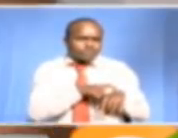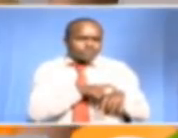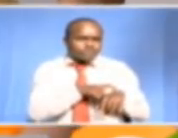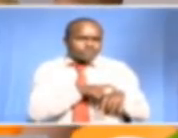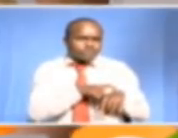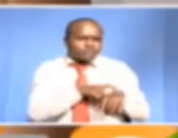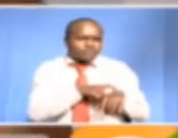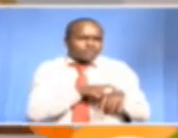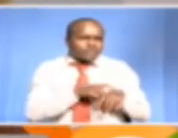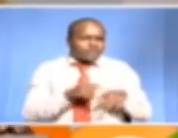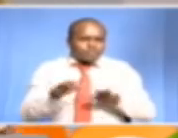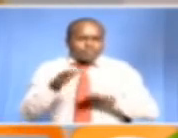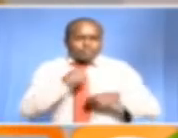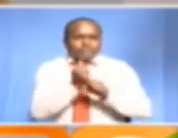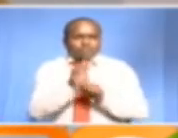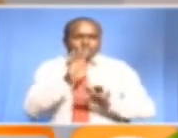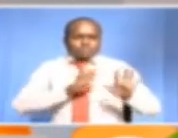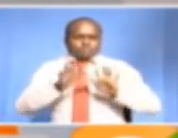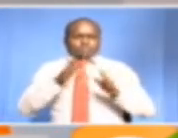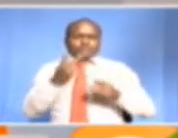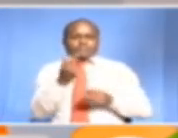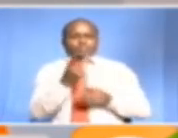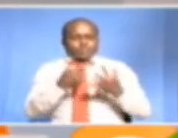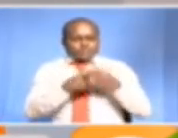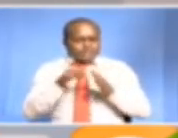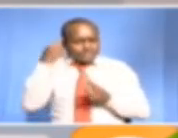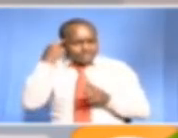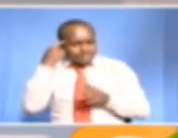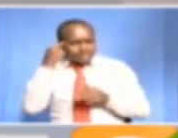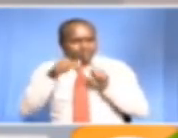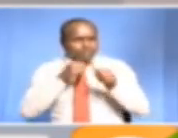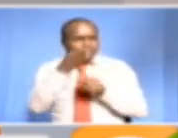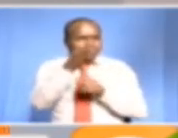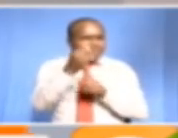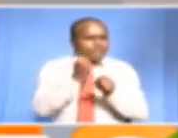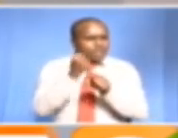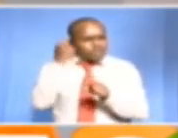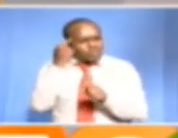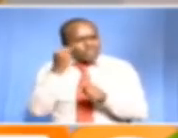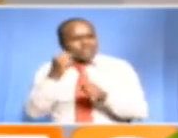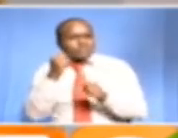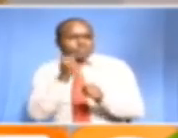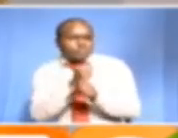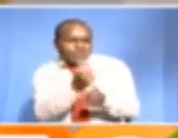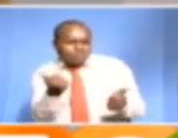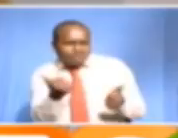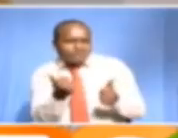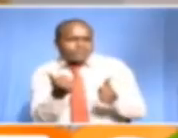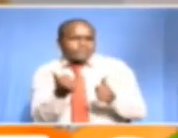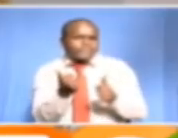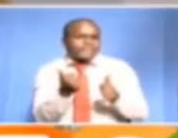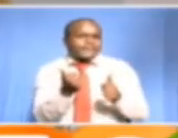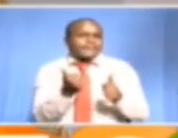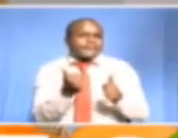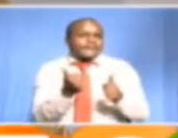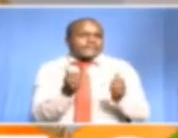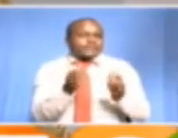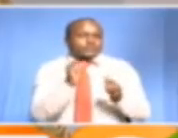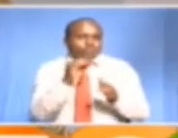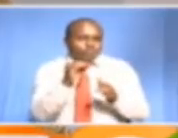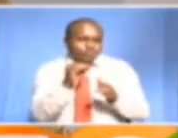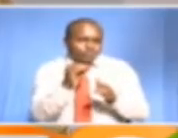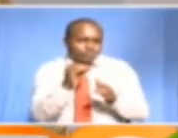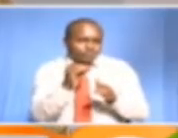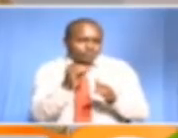puts you back. And, you know, both of you start to think, you know, of the future. Do you think this will work? Do you think, you know, so many things come about. And so we had